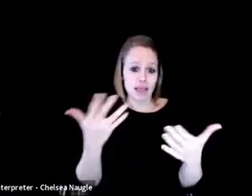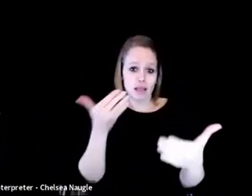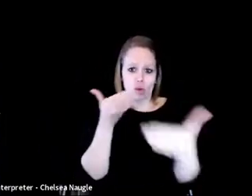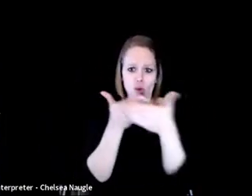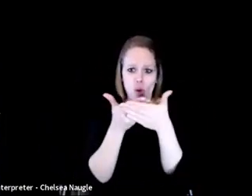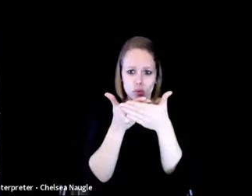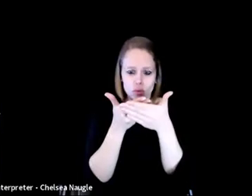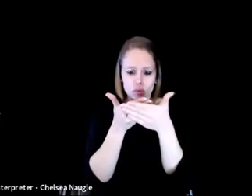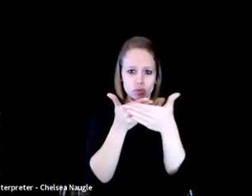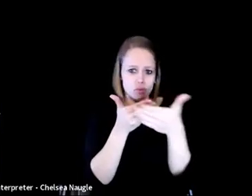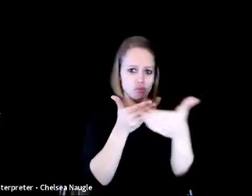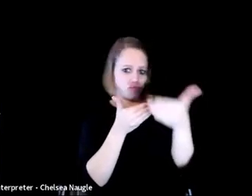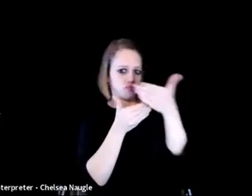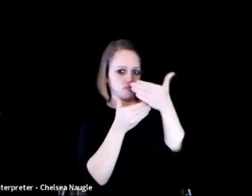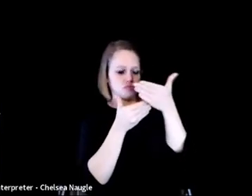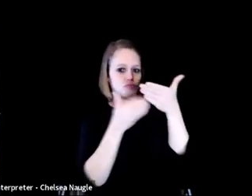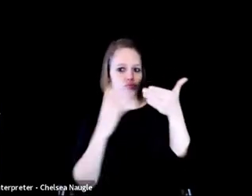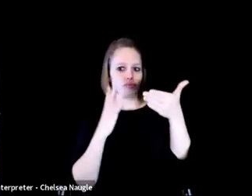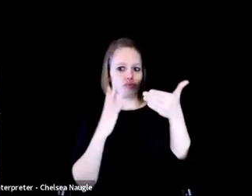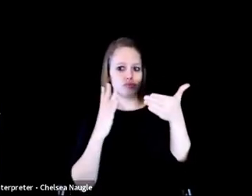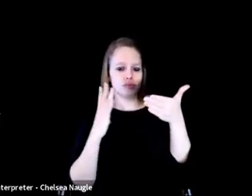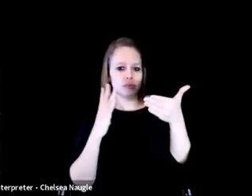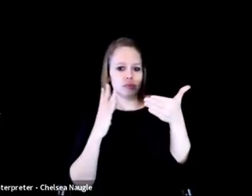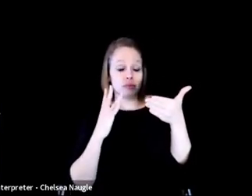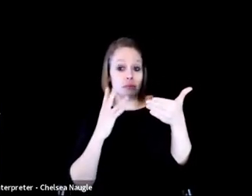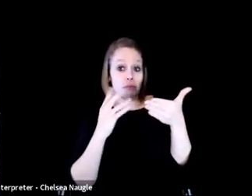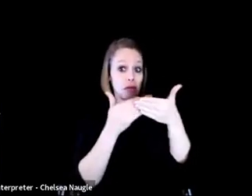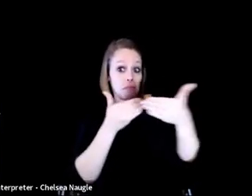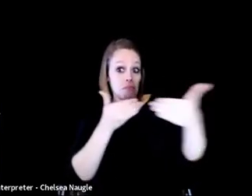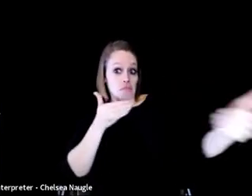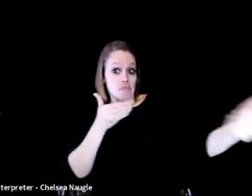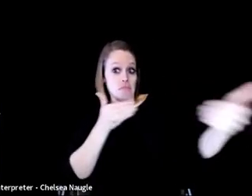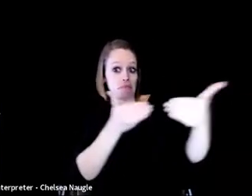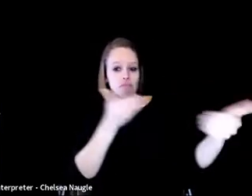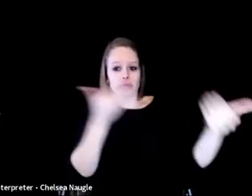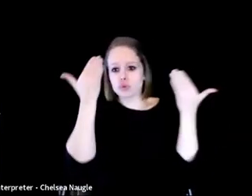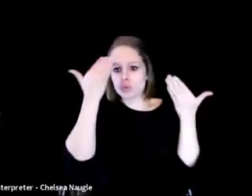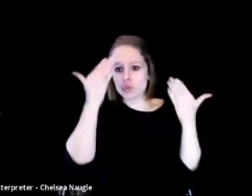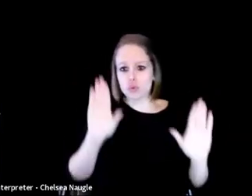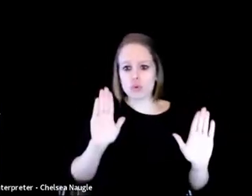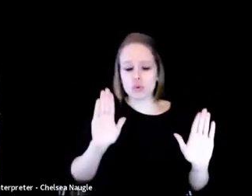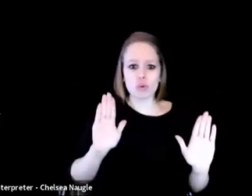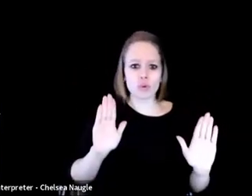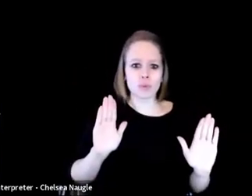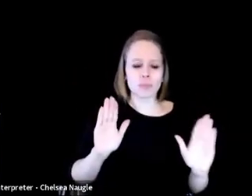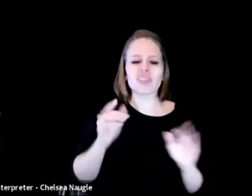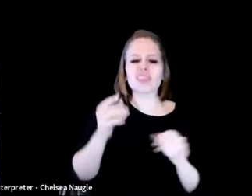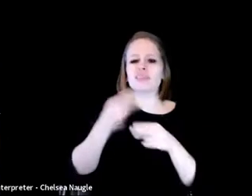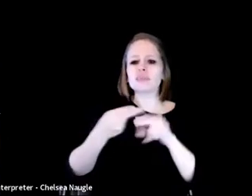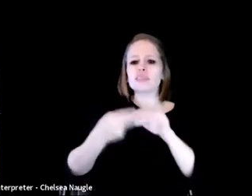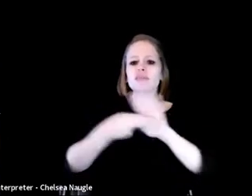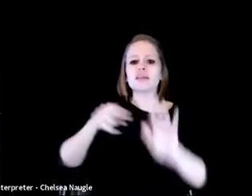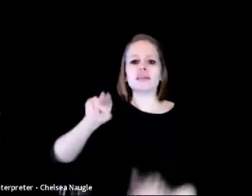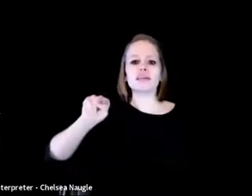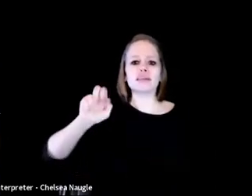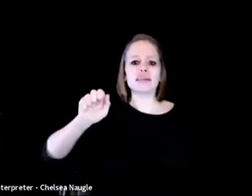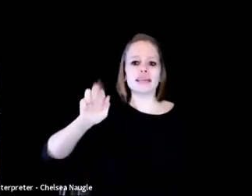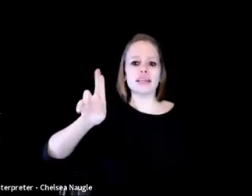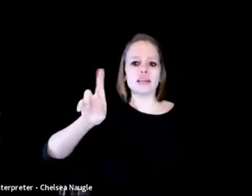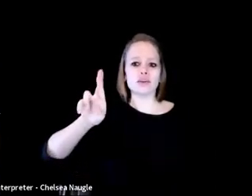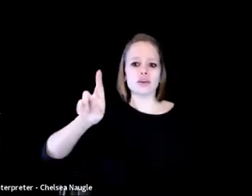him. We don't know how far he can see. And they say he's nearsighted. He's nearsighted.